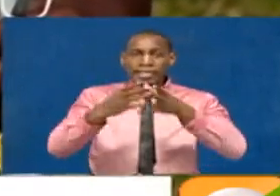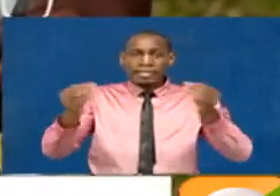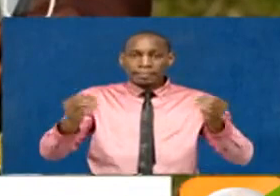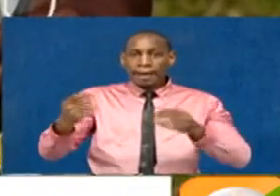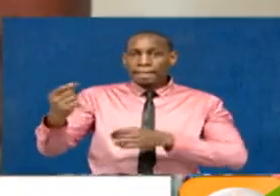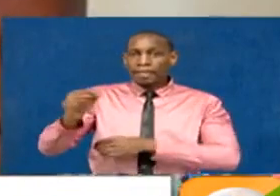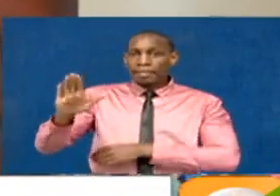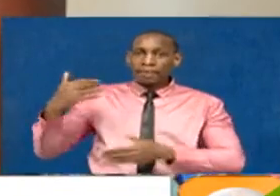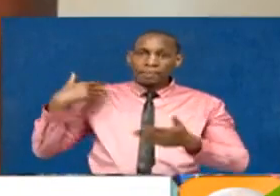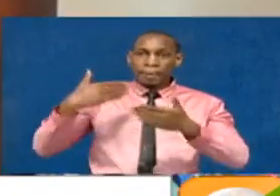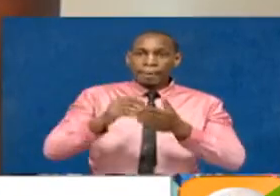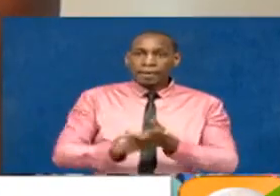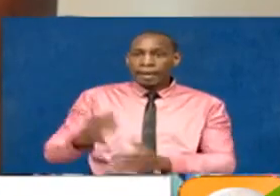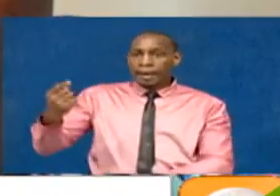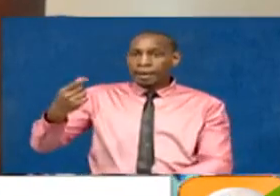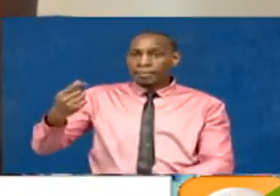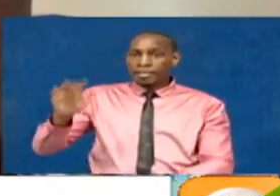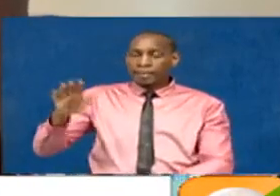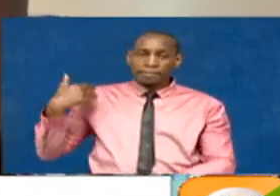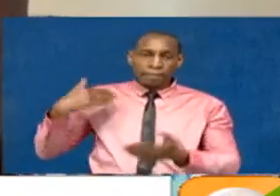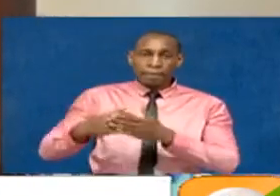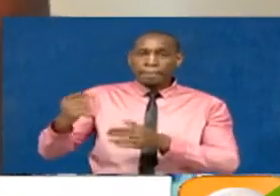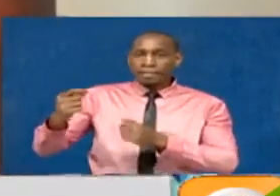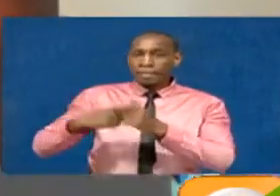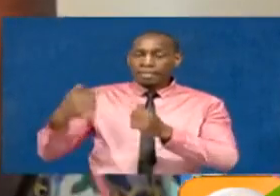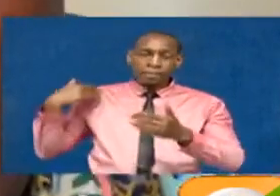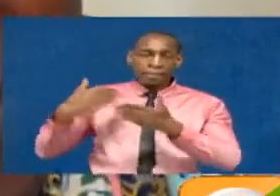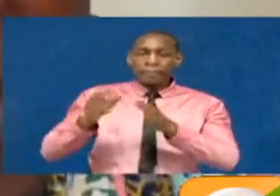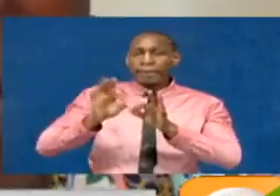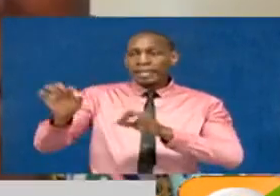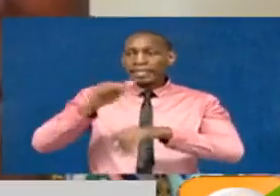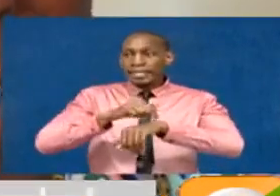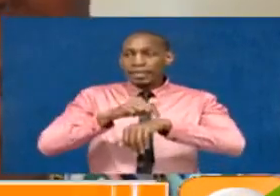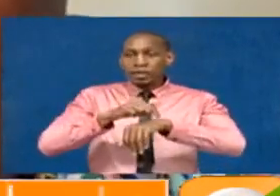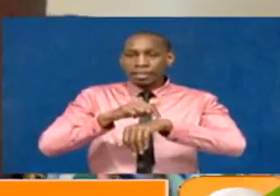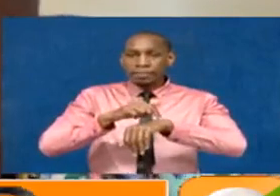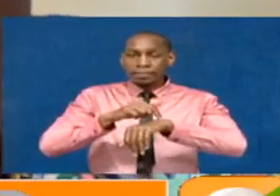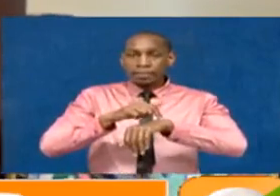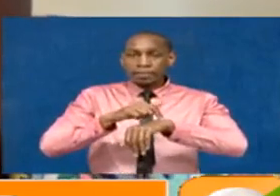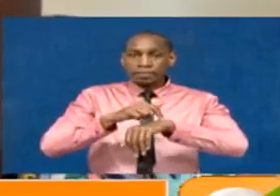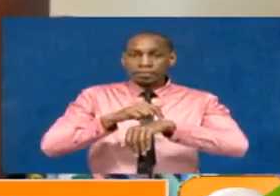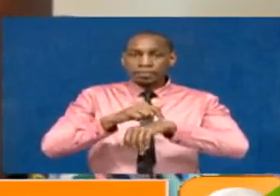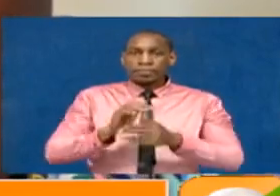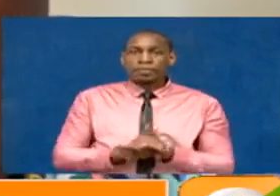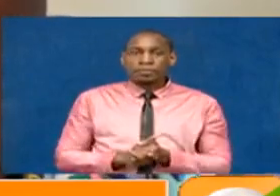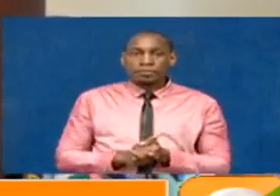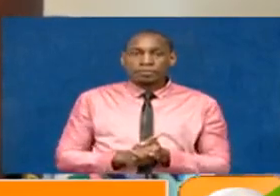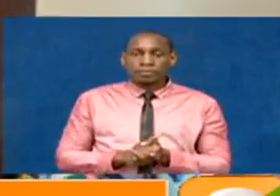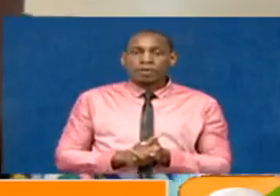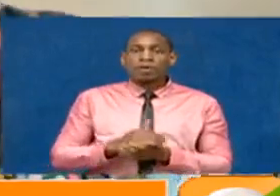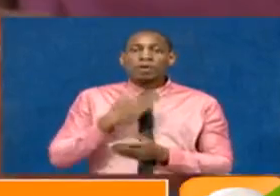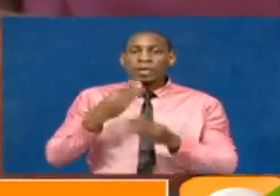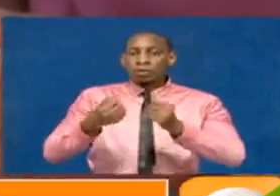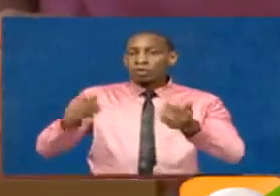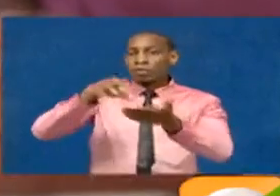missing for 5 months. 5 months, 6 months is a long time. Could have found a closer to this. We'll appreciate